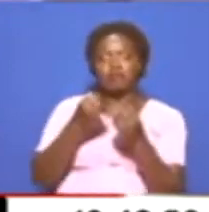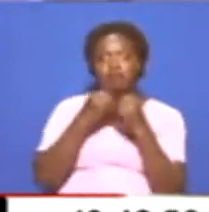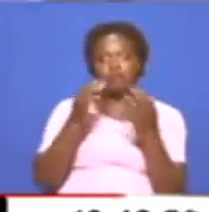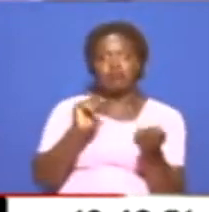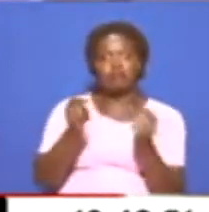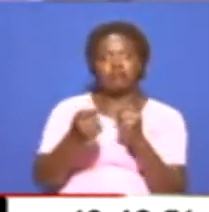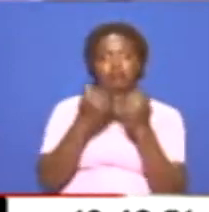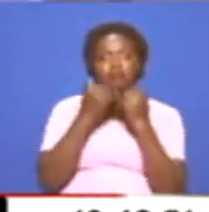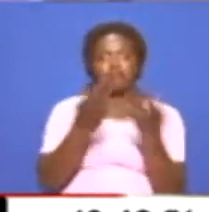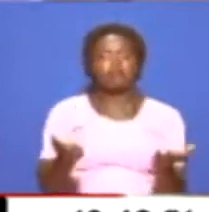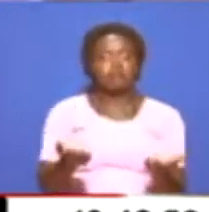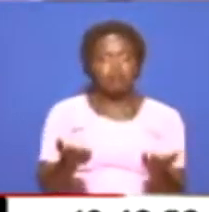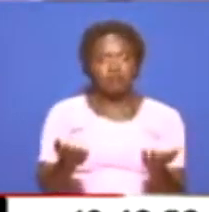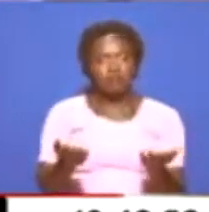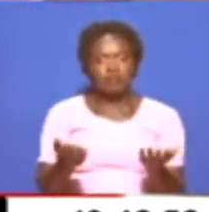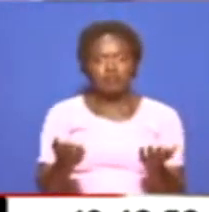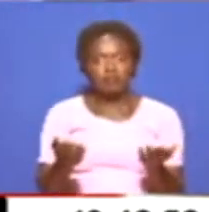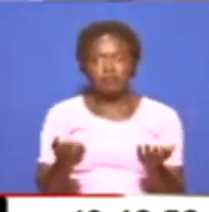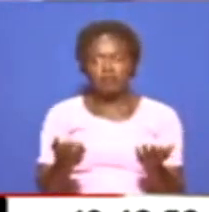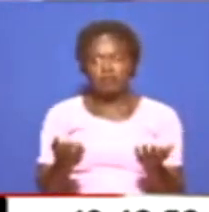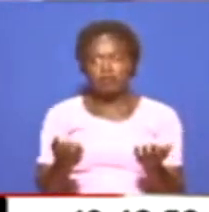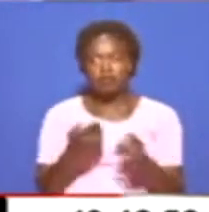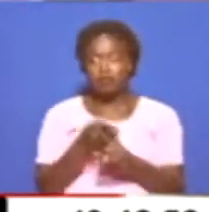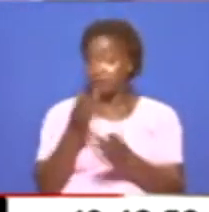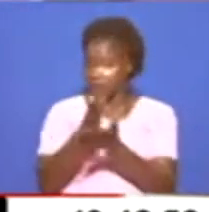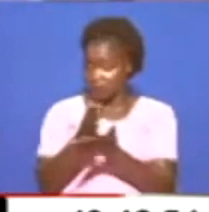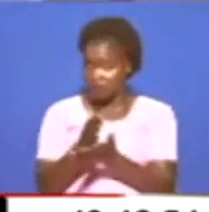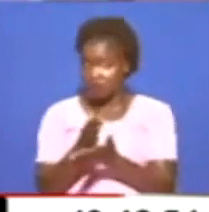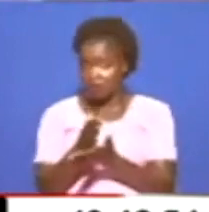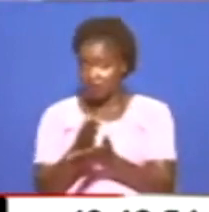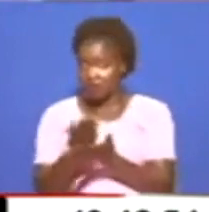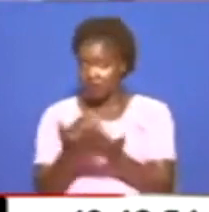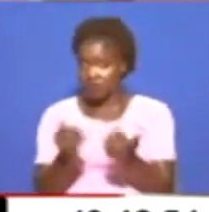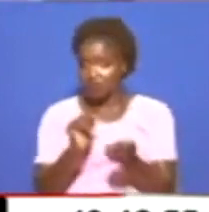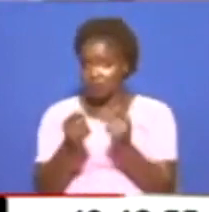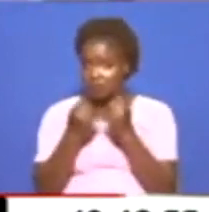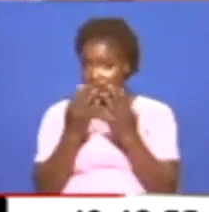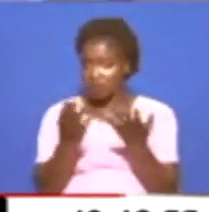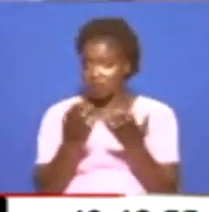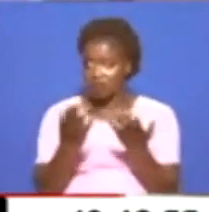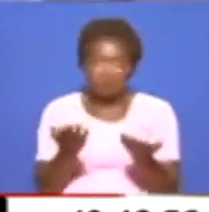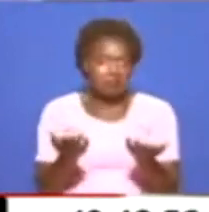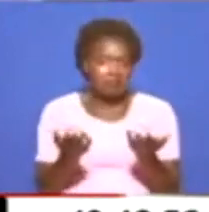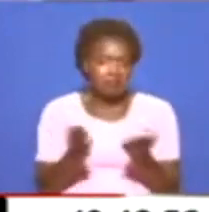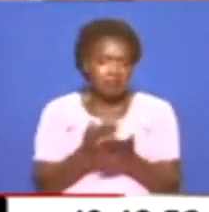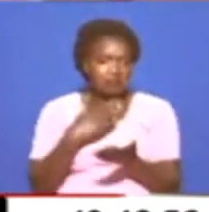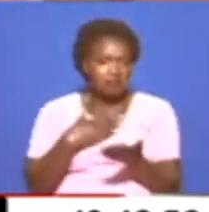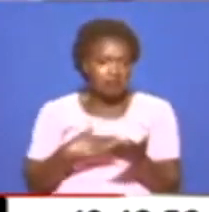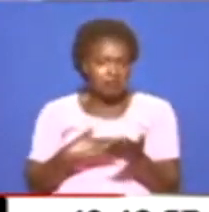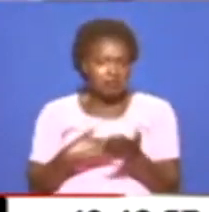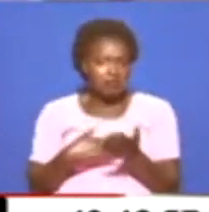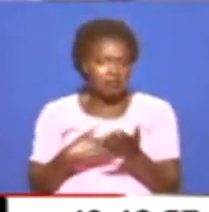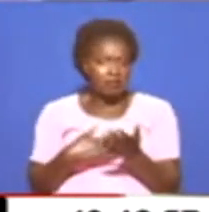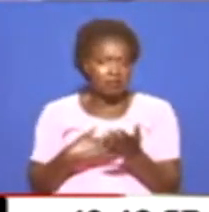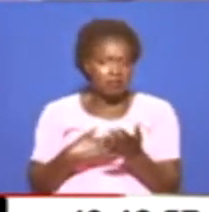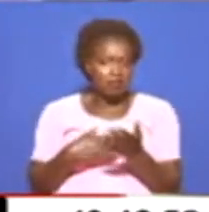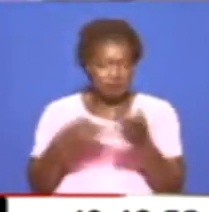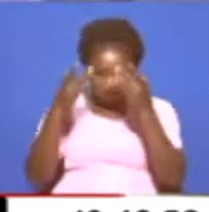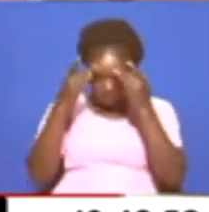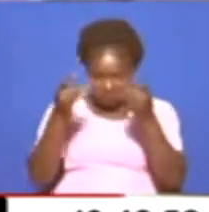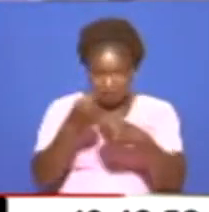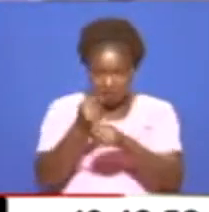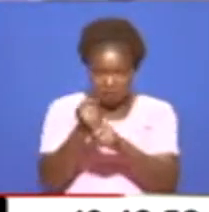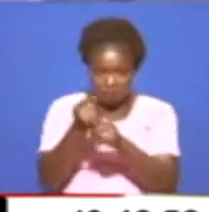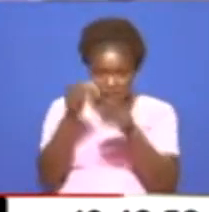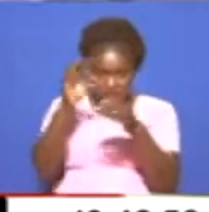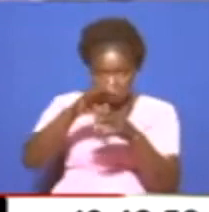changing. Things are not changing. But is it true that things are not changing? Or is it that somebody has informed that decision by the voter?